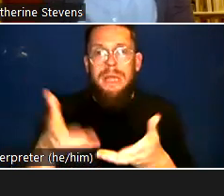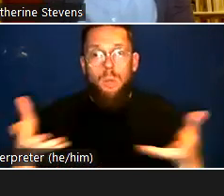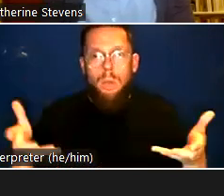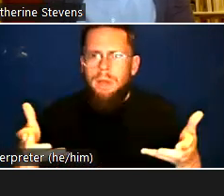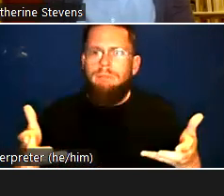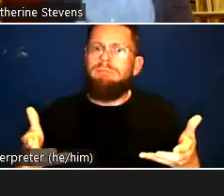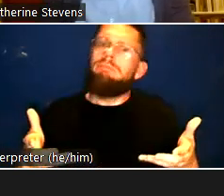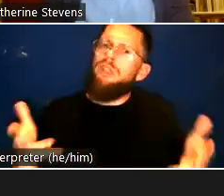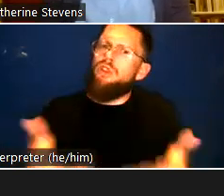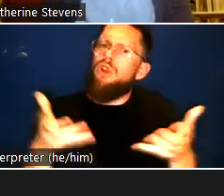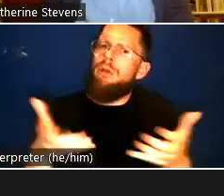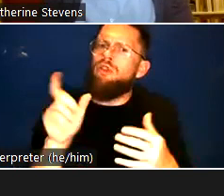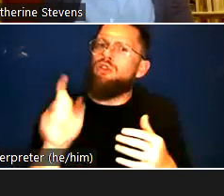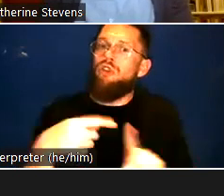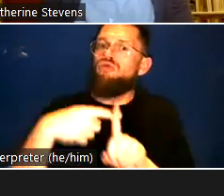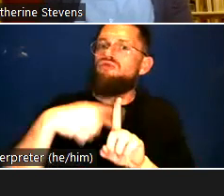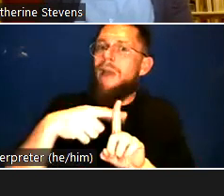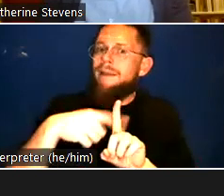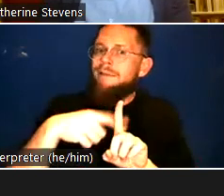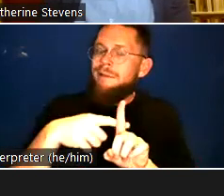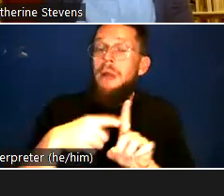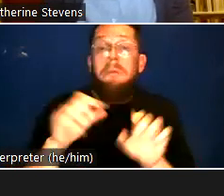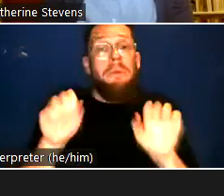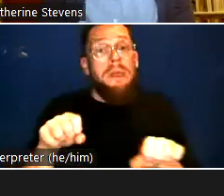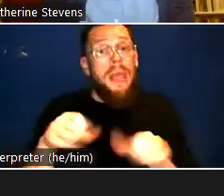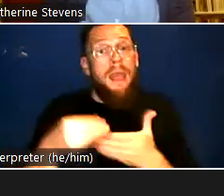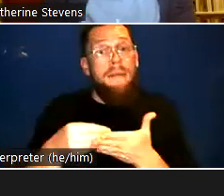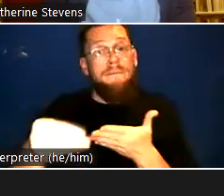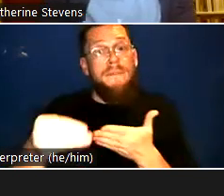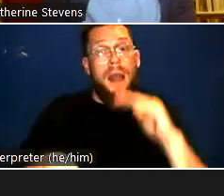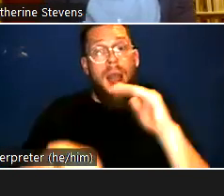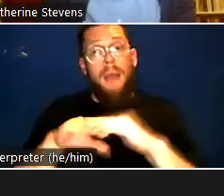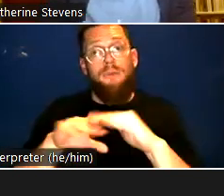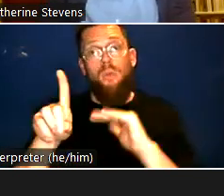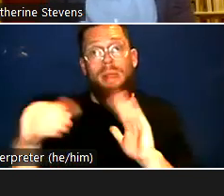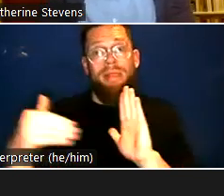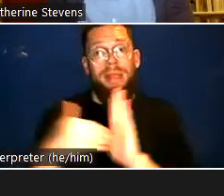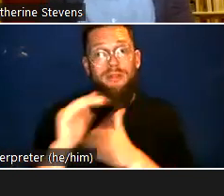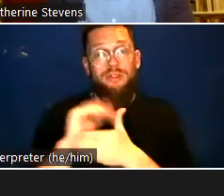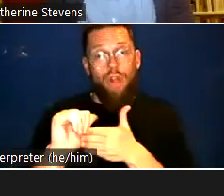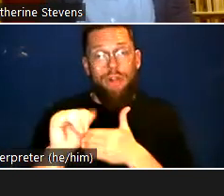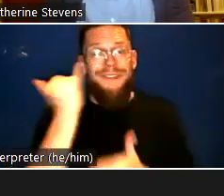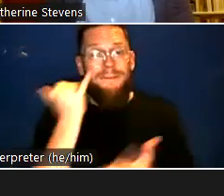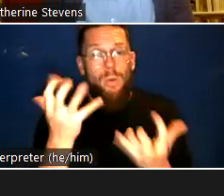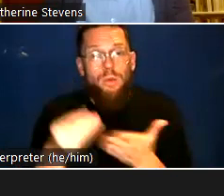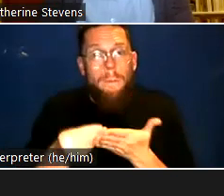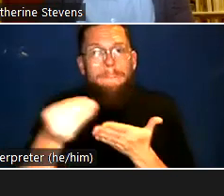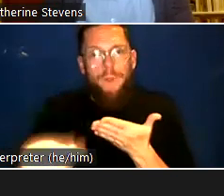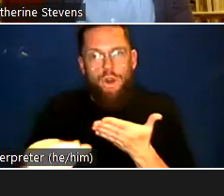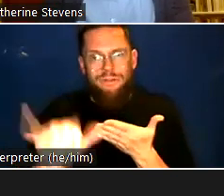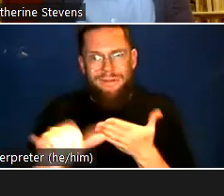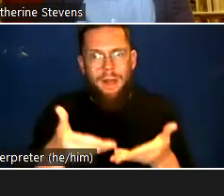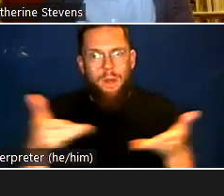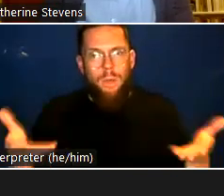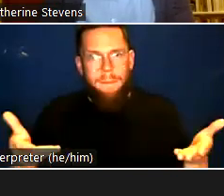to rent that equipment. But we can fund up to $1,000 for the purchase of that equipment. And we use the